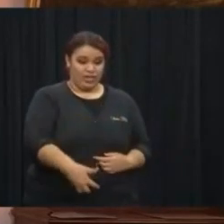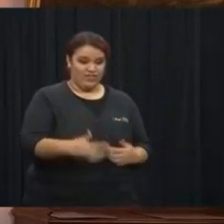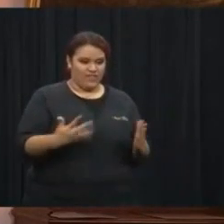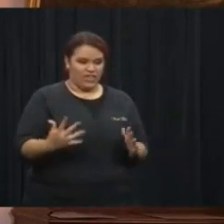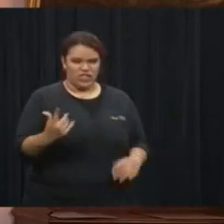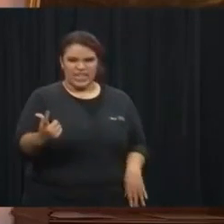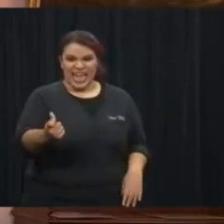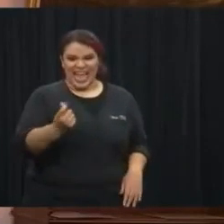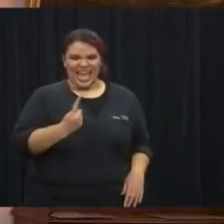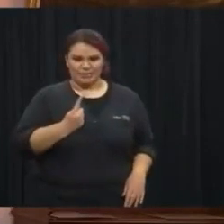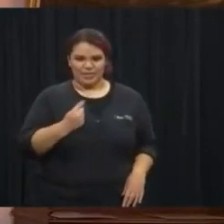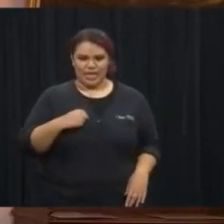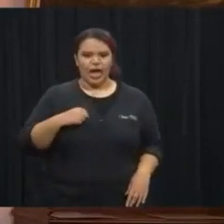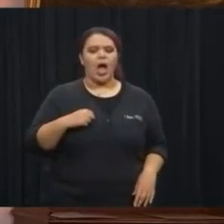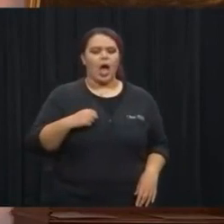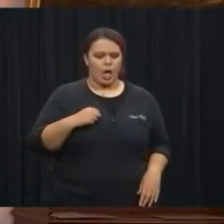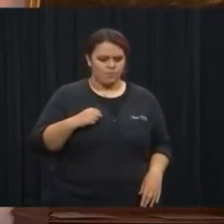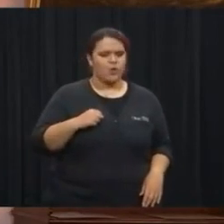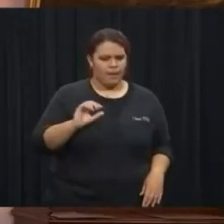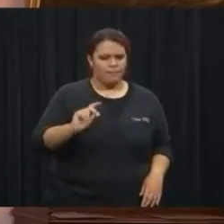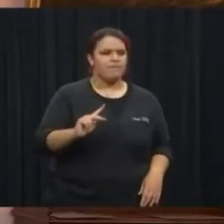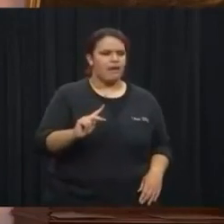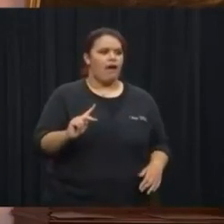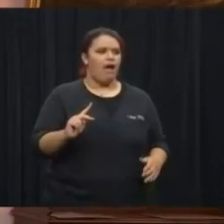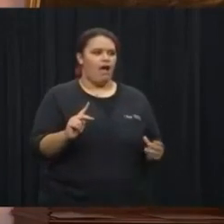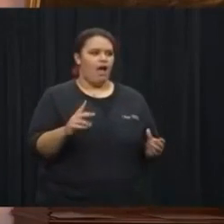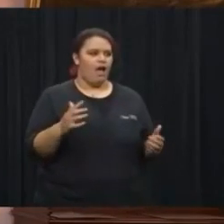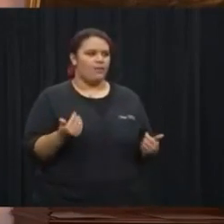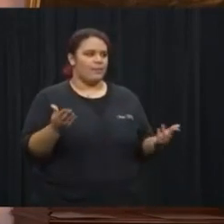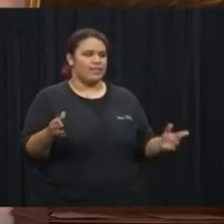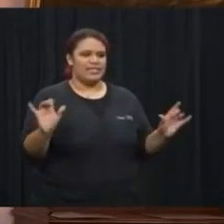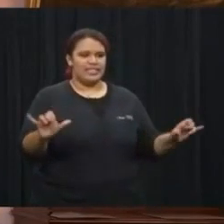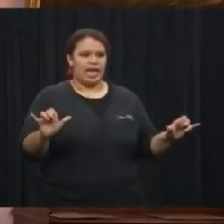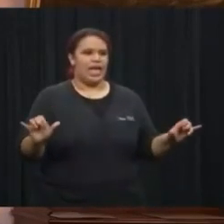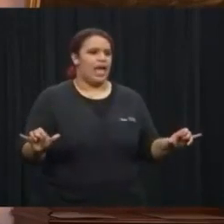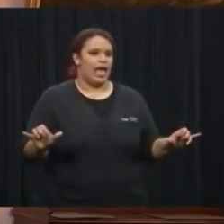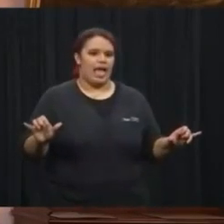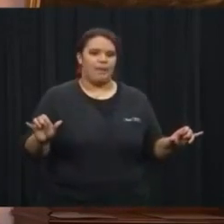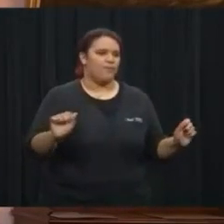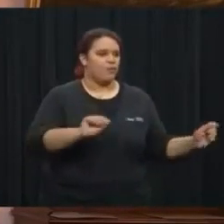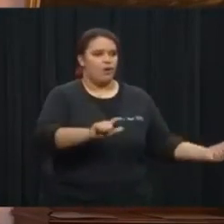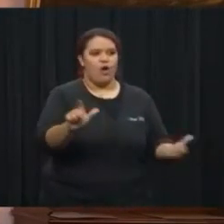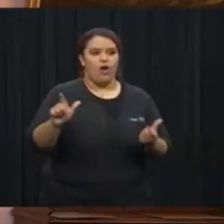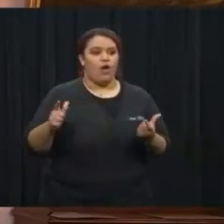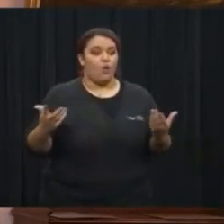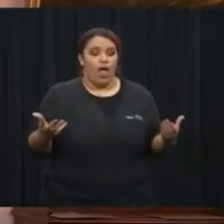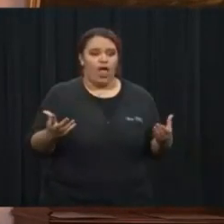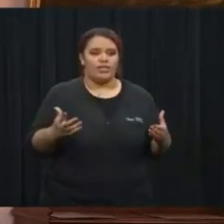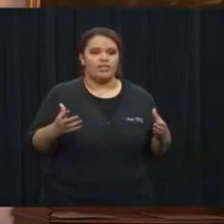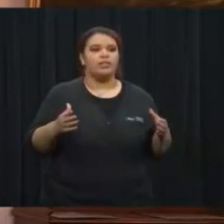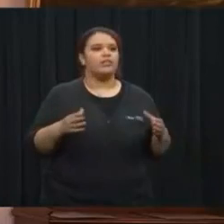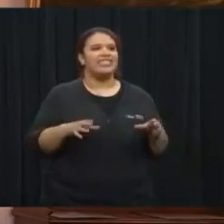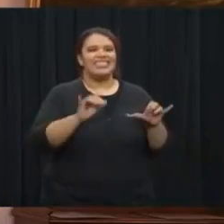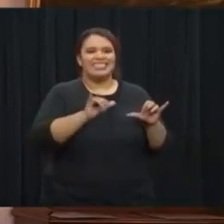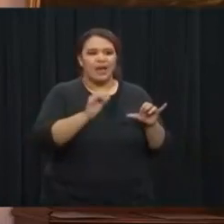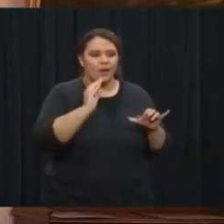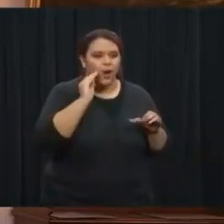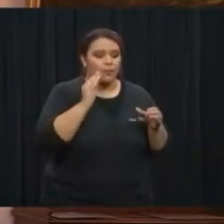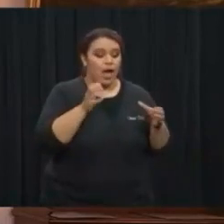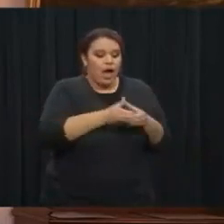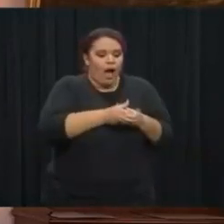asked a lot. I don't have a breakdown of the ages other than we know our age range starts at